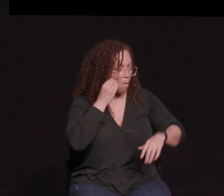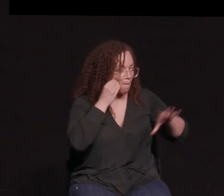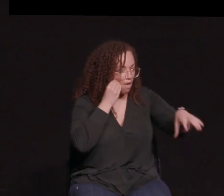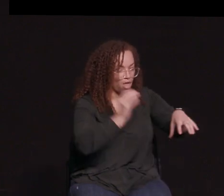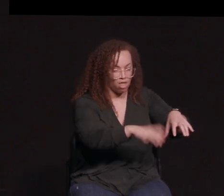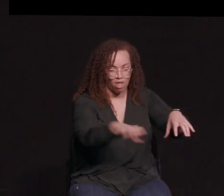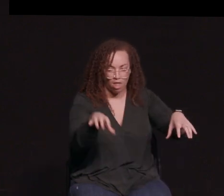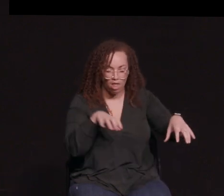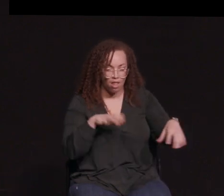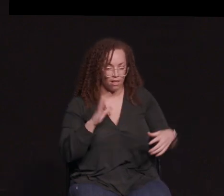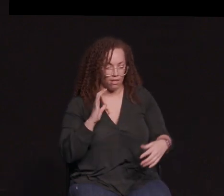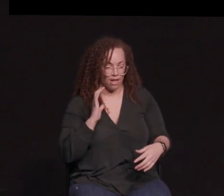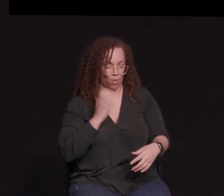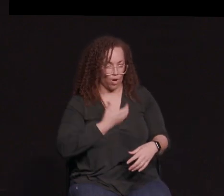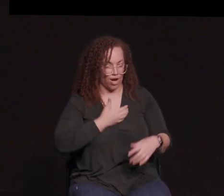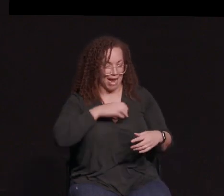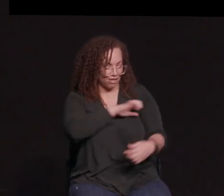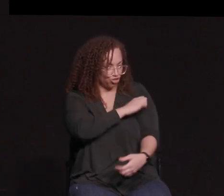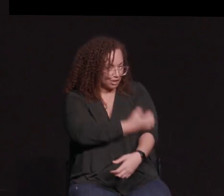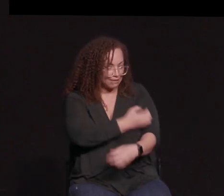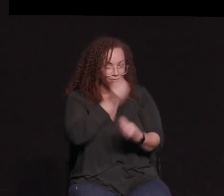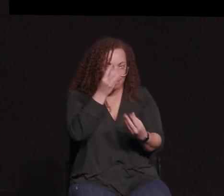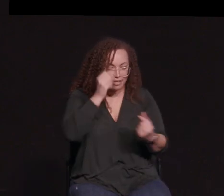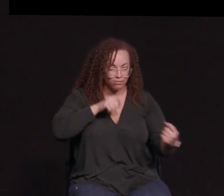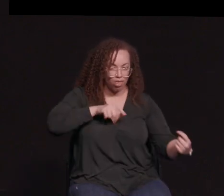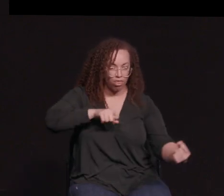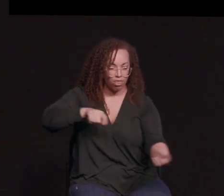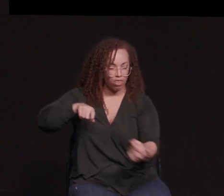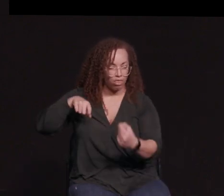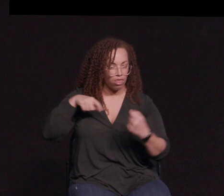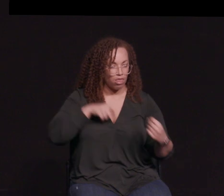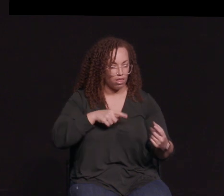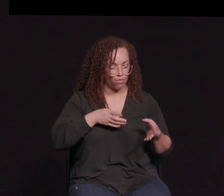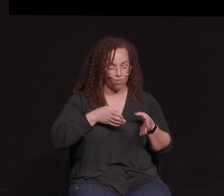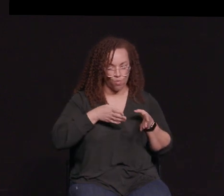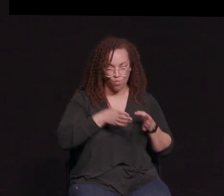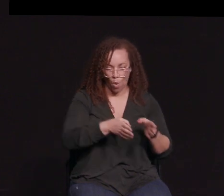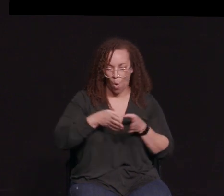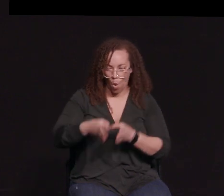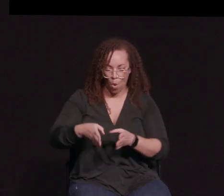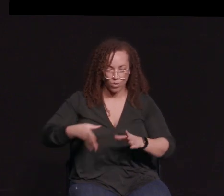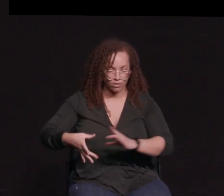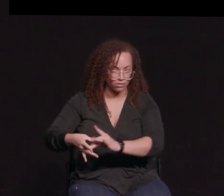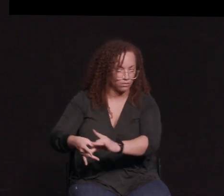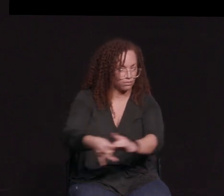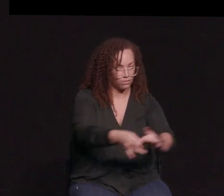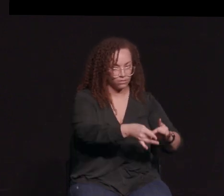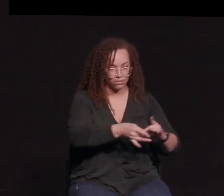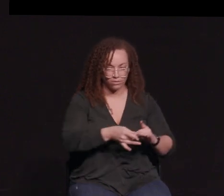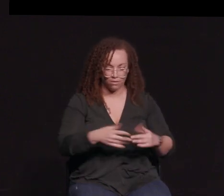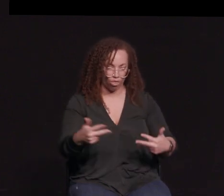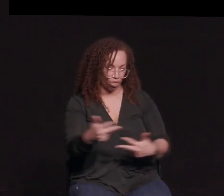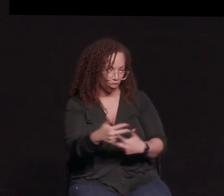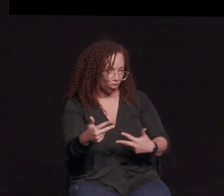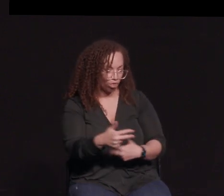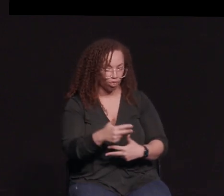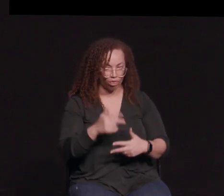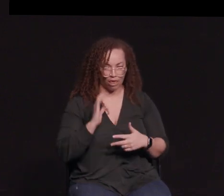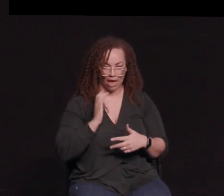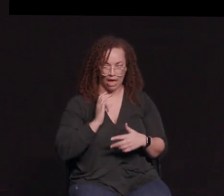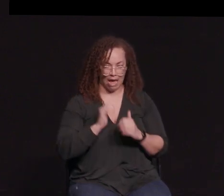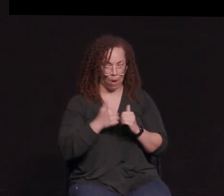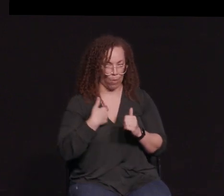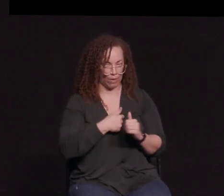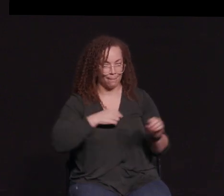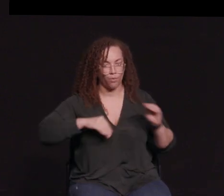energy and information, and the roads that organize our daily movement all shape our experience of geography and race.